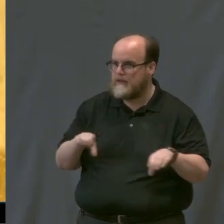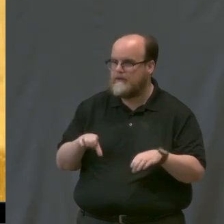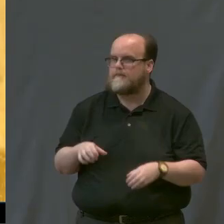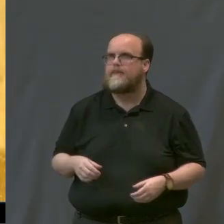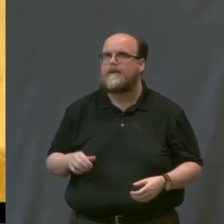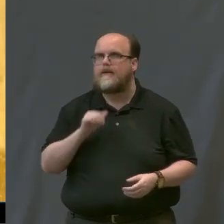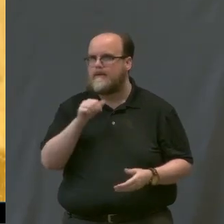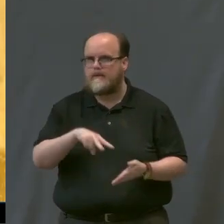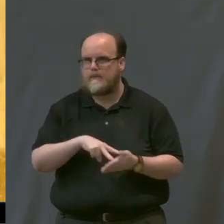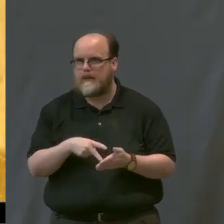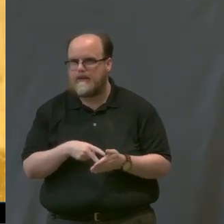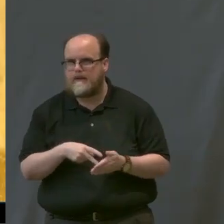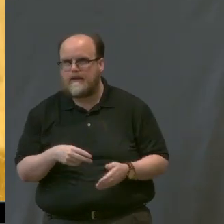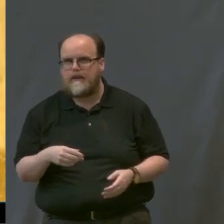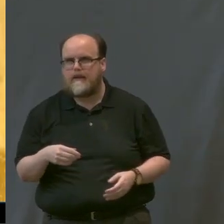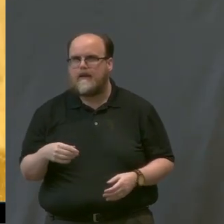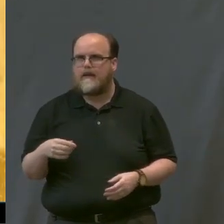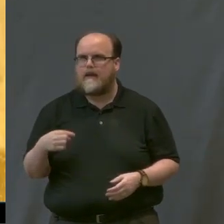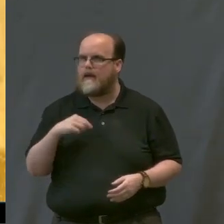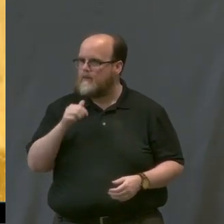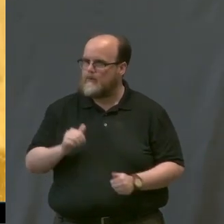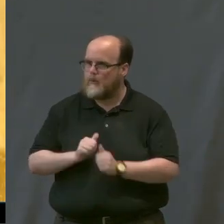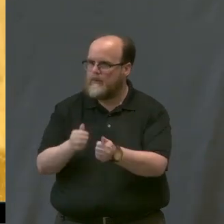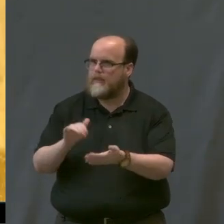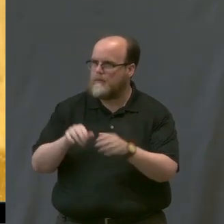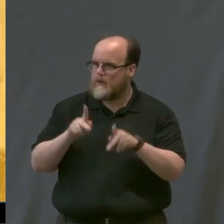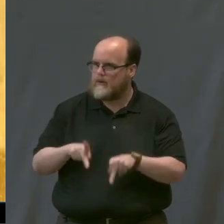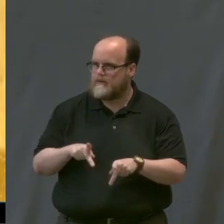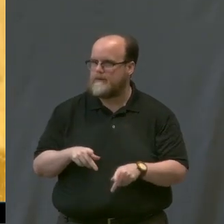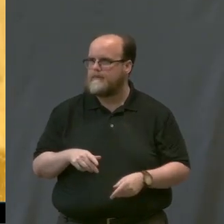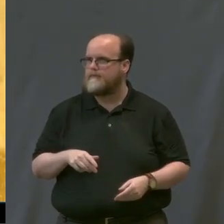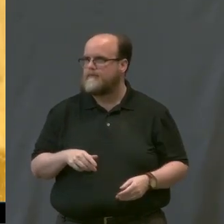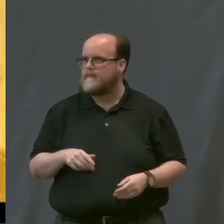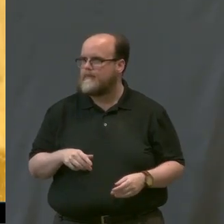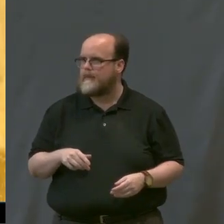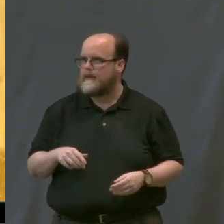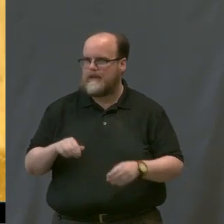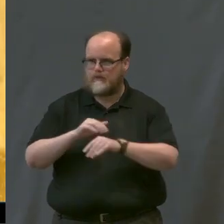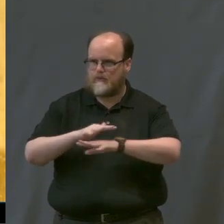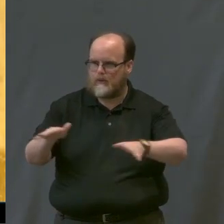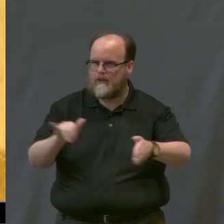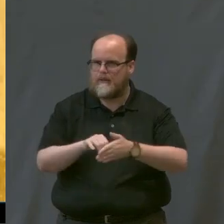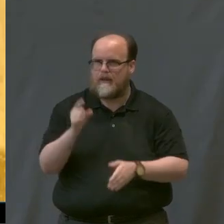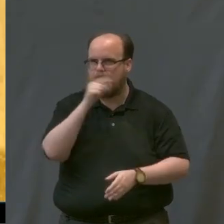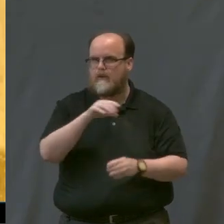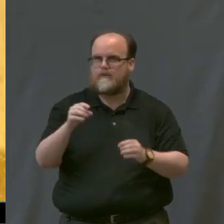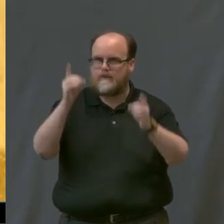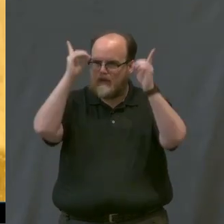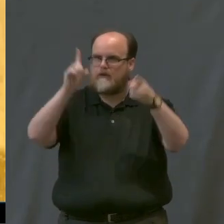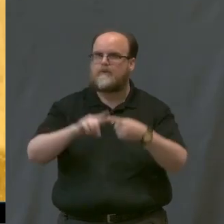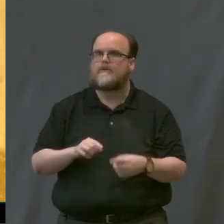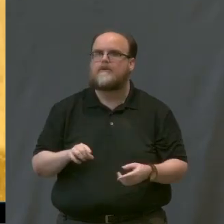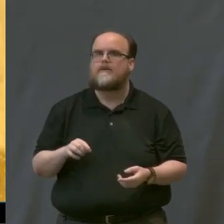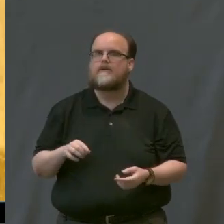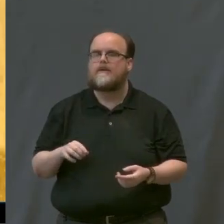go with this person and spread this false doctrine to be